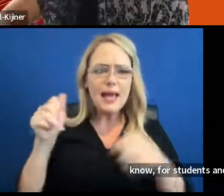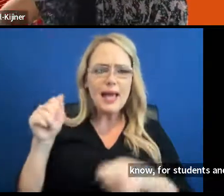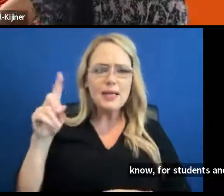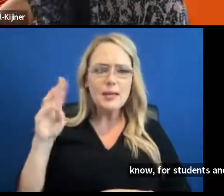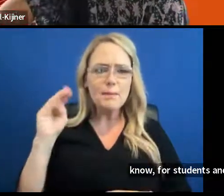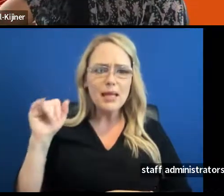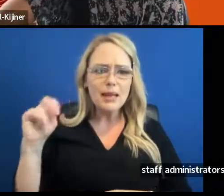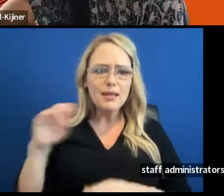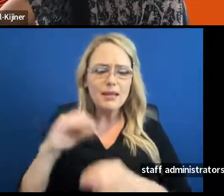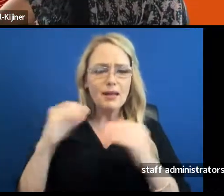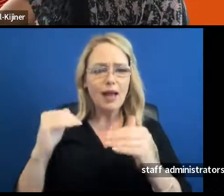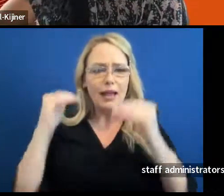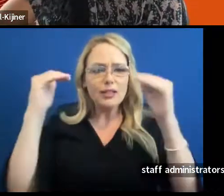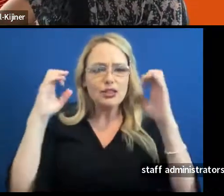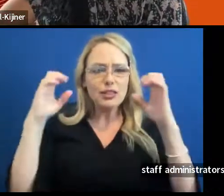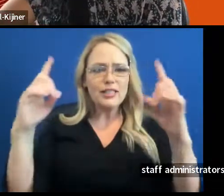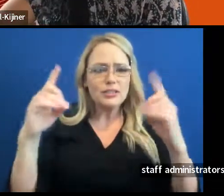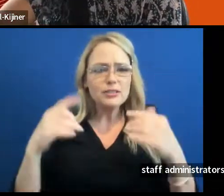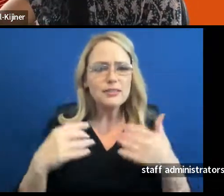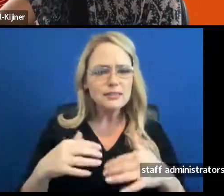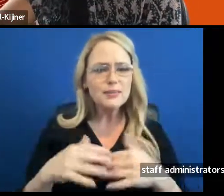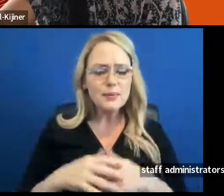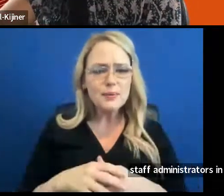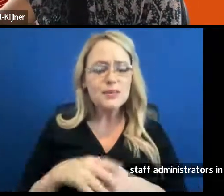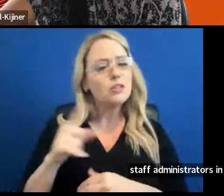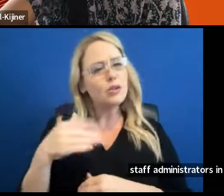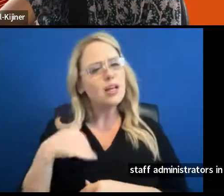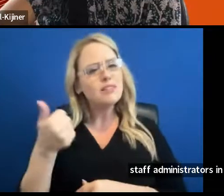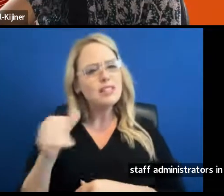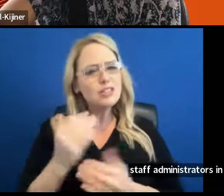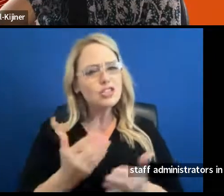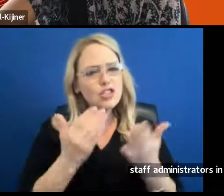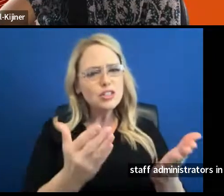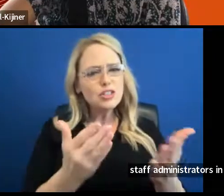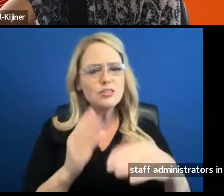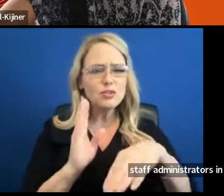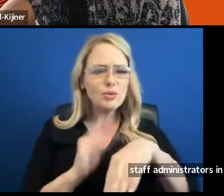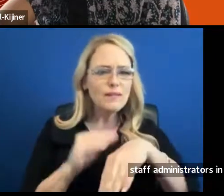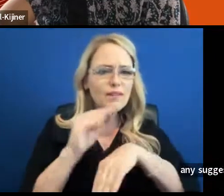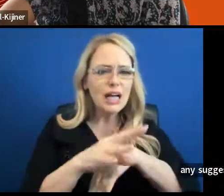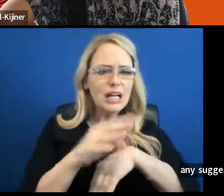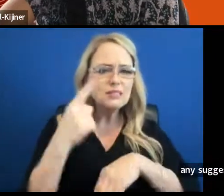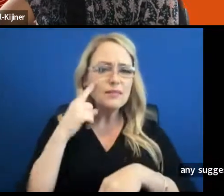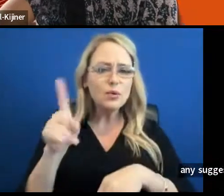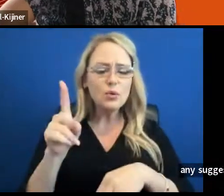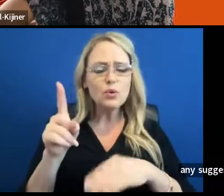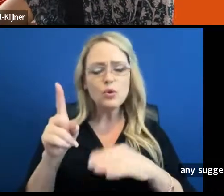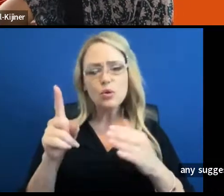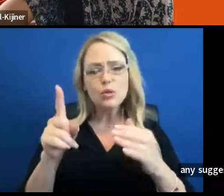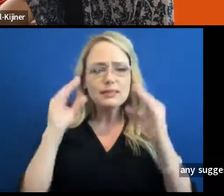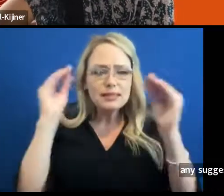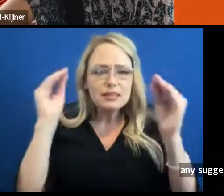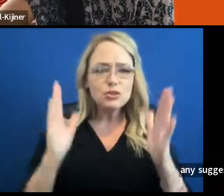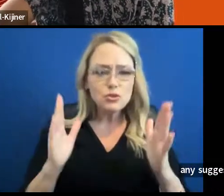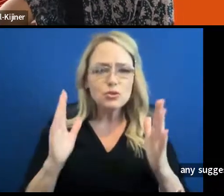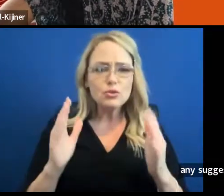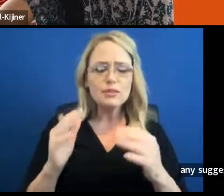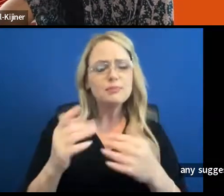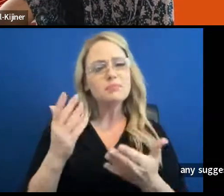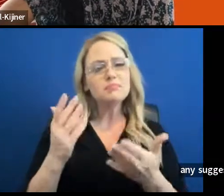have any suggestions, any advice for professors who want